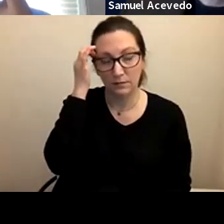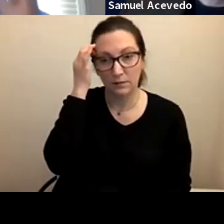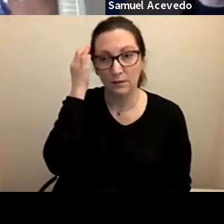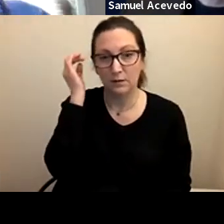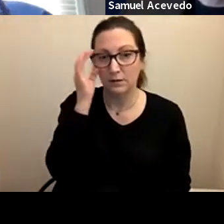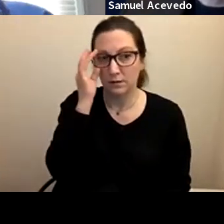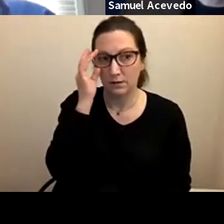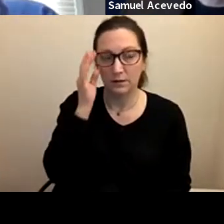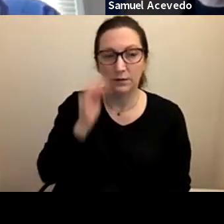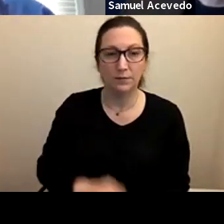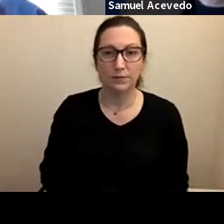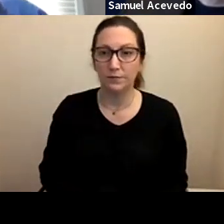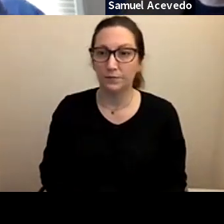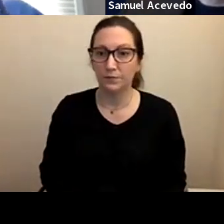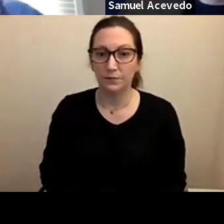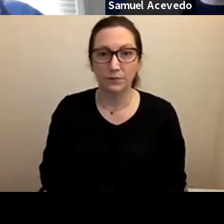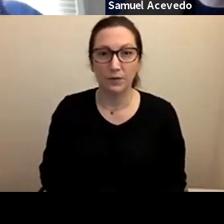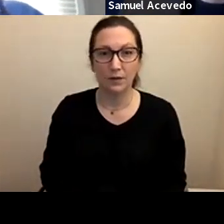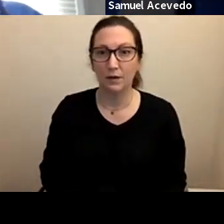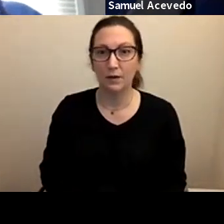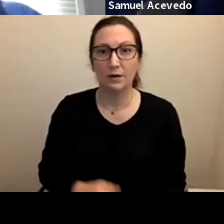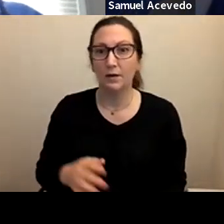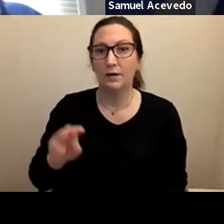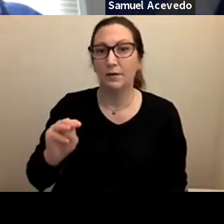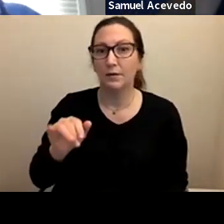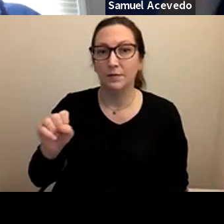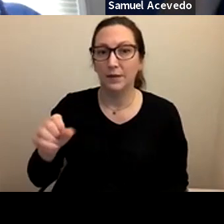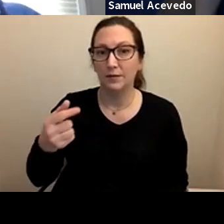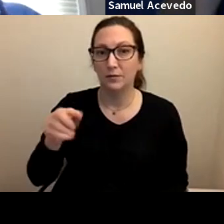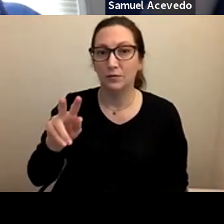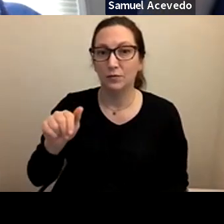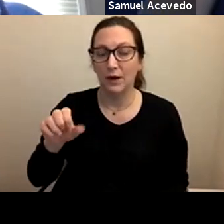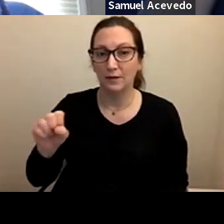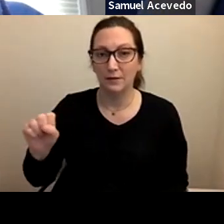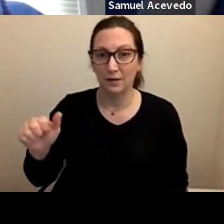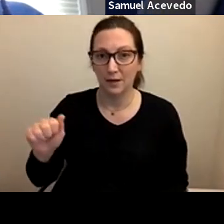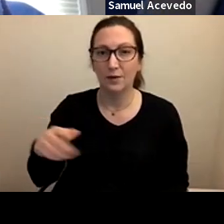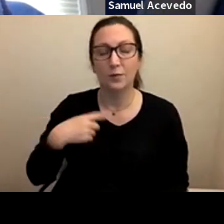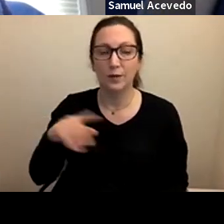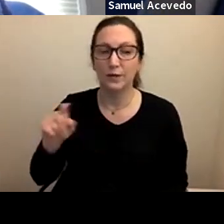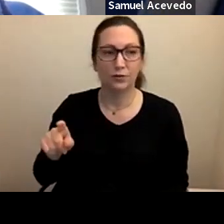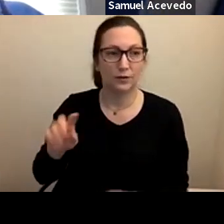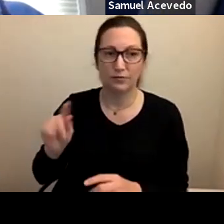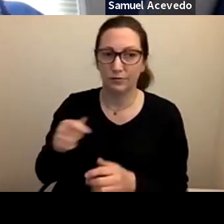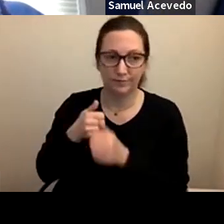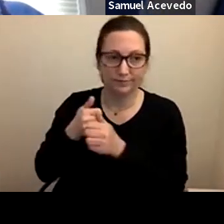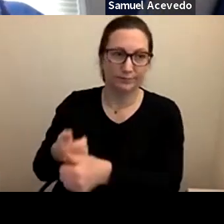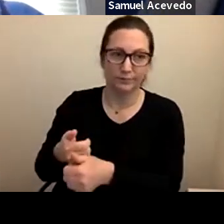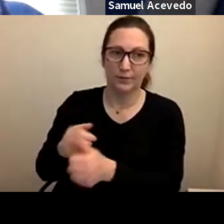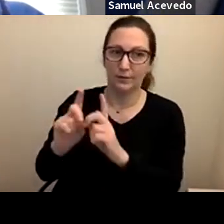I don't want to quote anything right now, but I think we should come back with the district definition of rigor and use that as our base for the starting